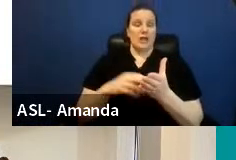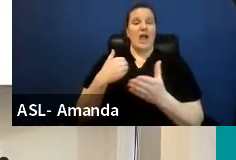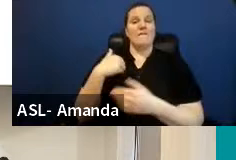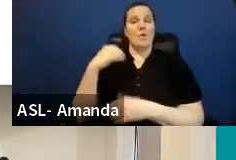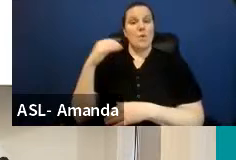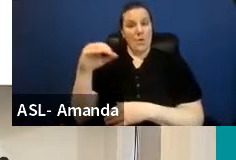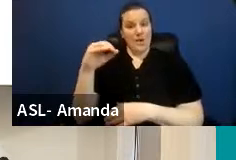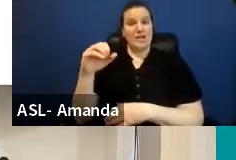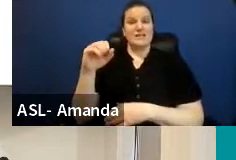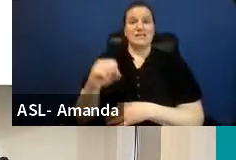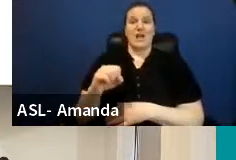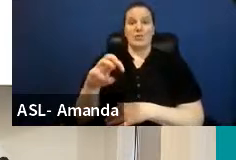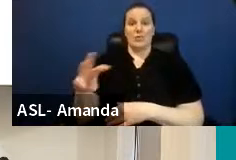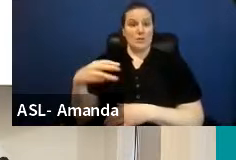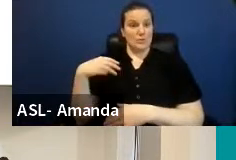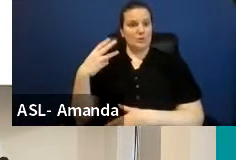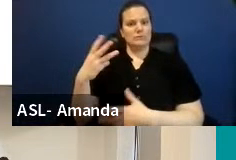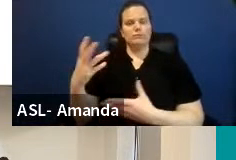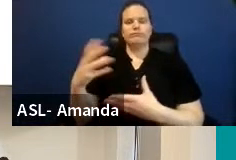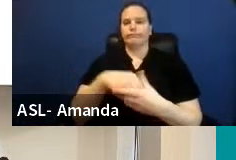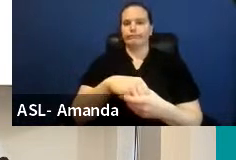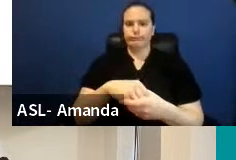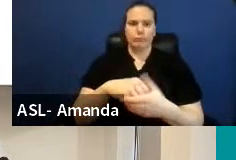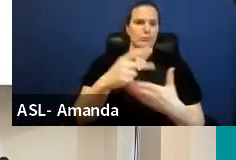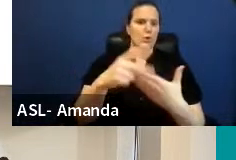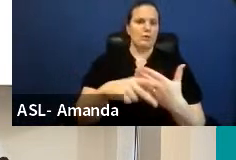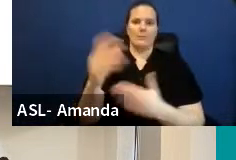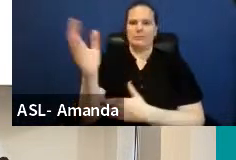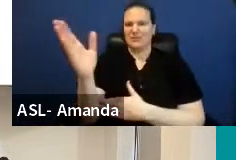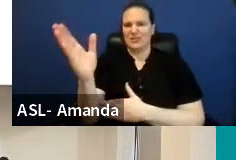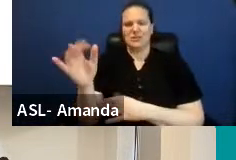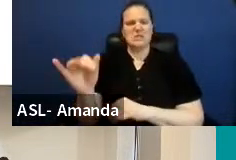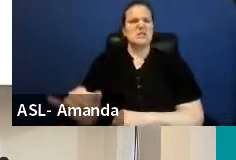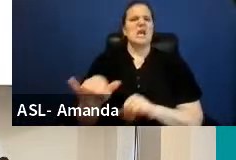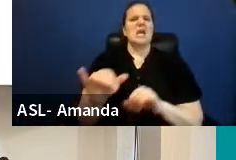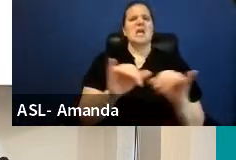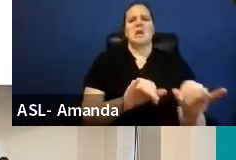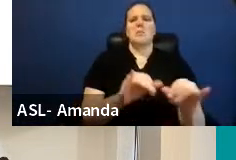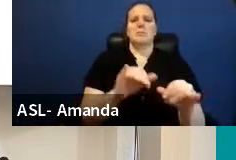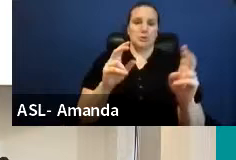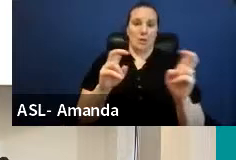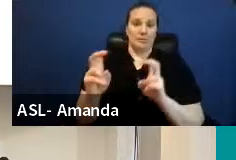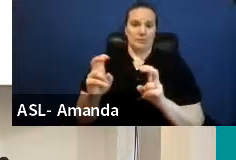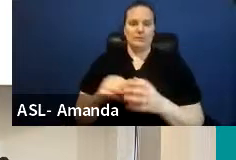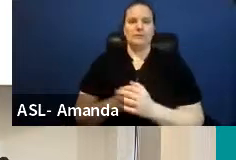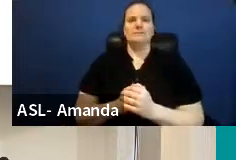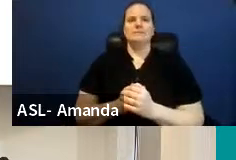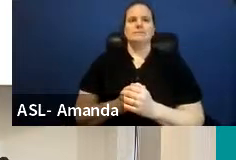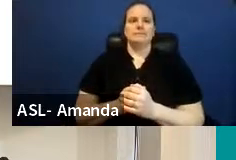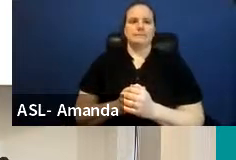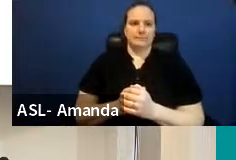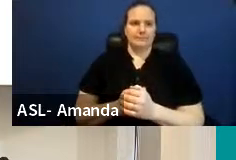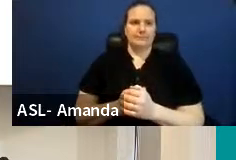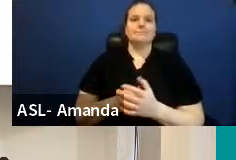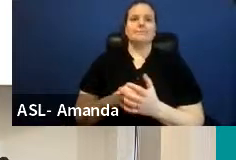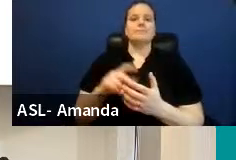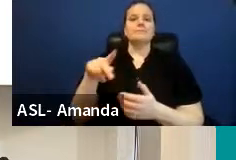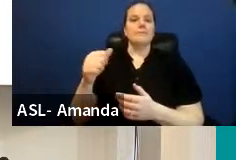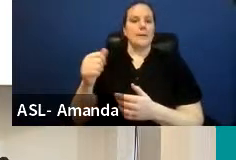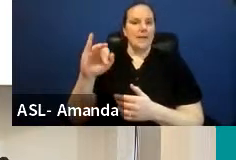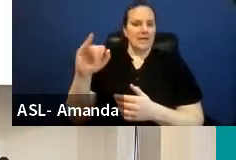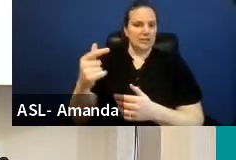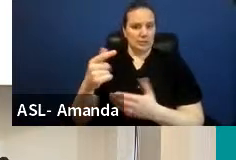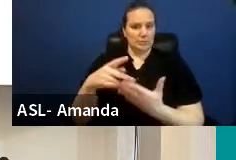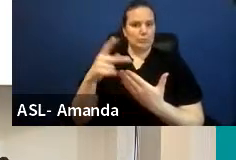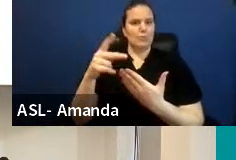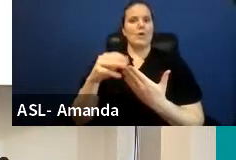And so they came and had a program presentation as well on very similar topics around the packaging, what the program status is today.